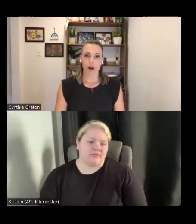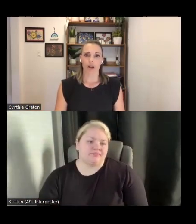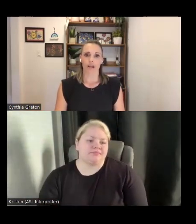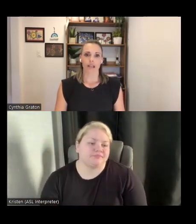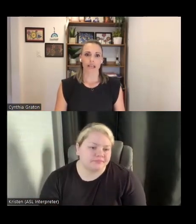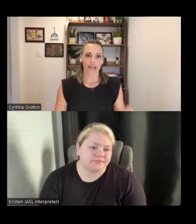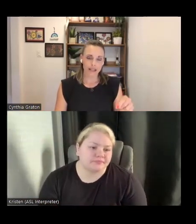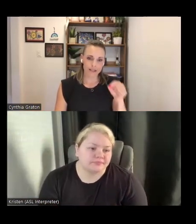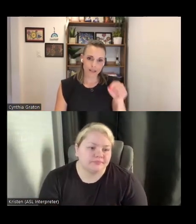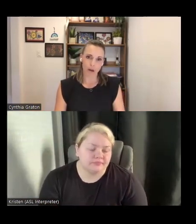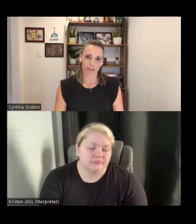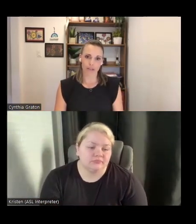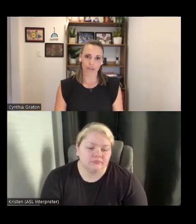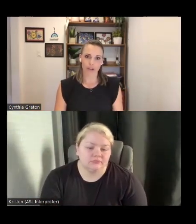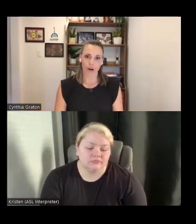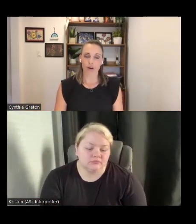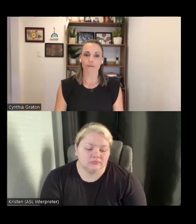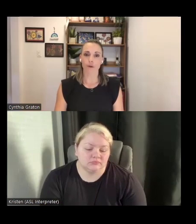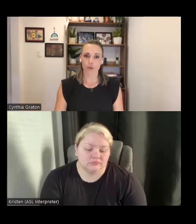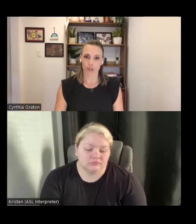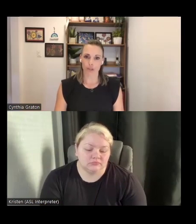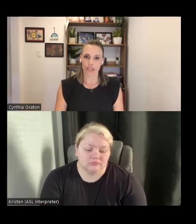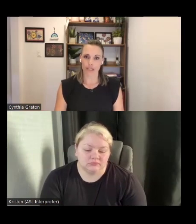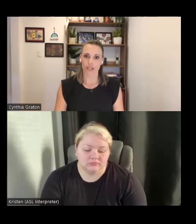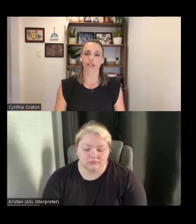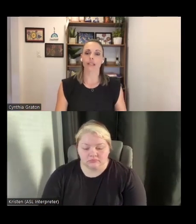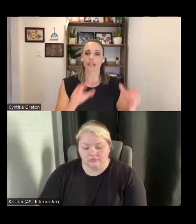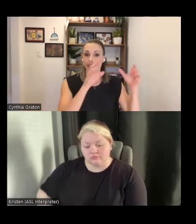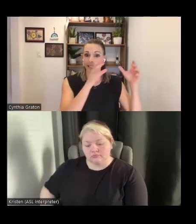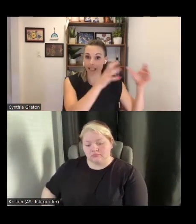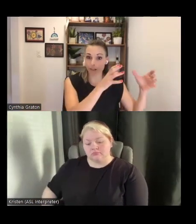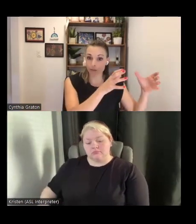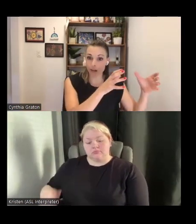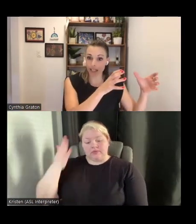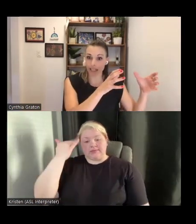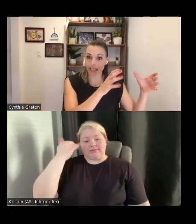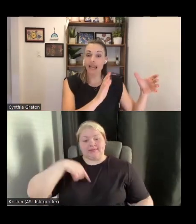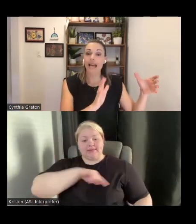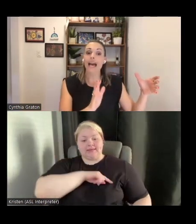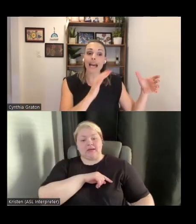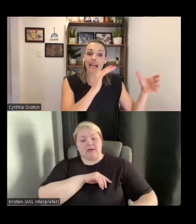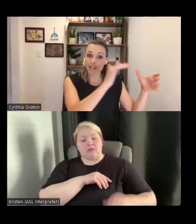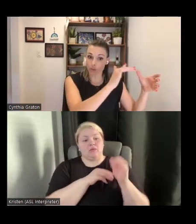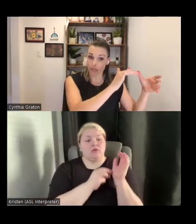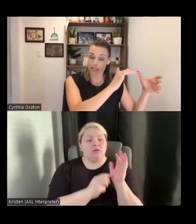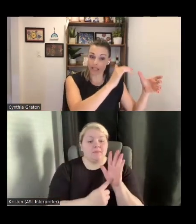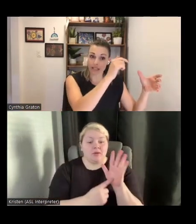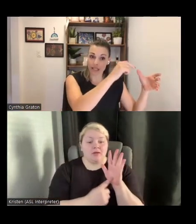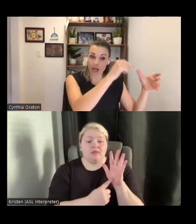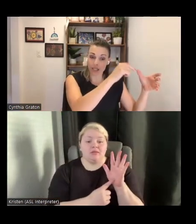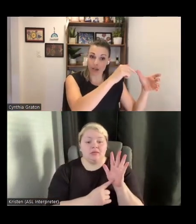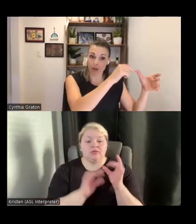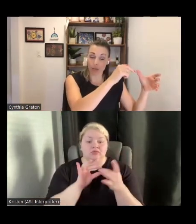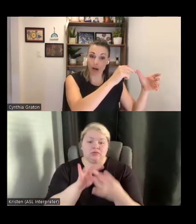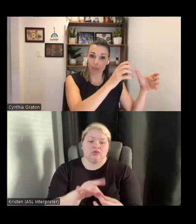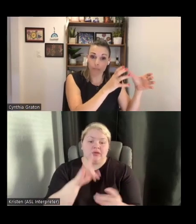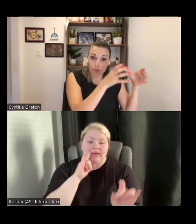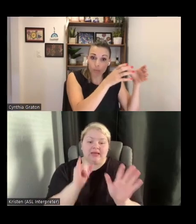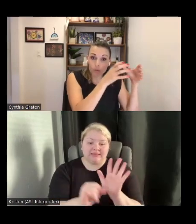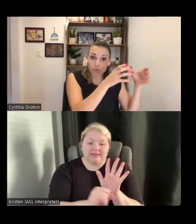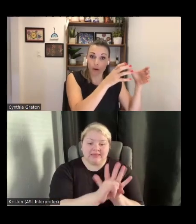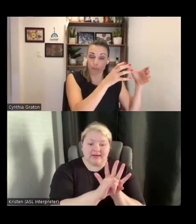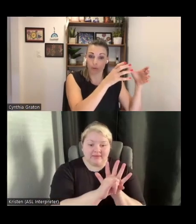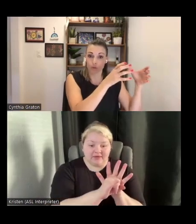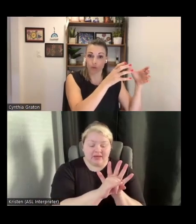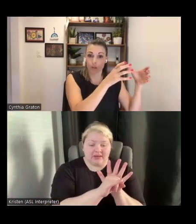That's why in this model, our focus is on identifying and addressing the unsolved problems,